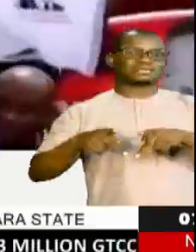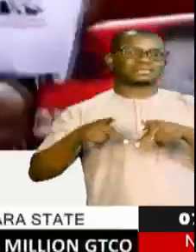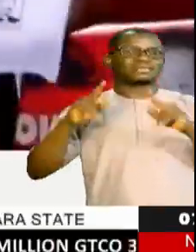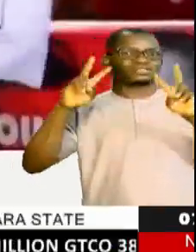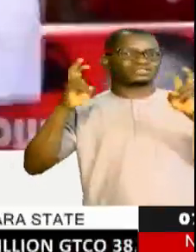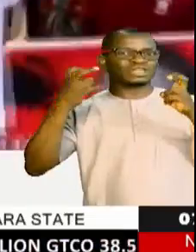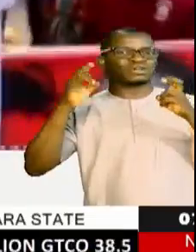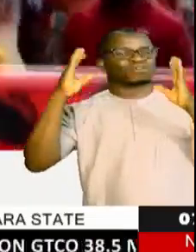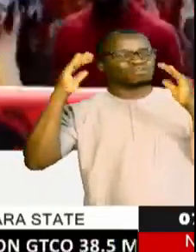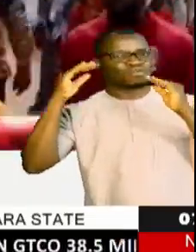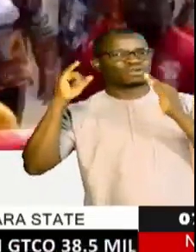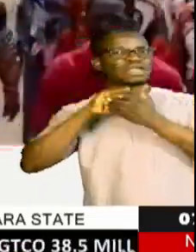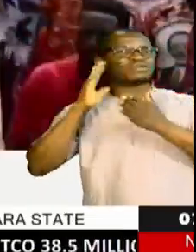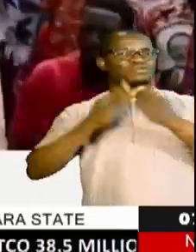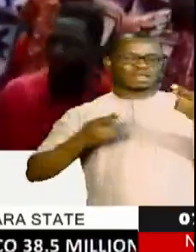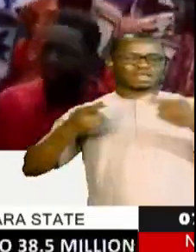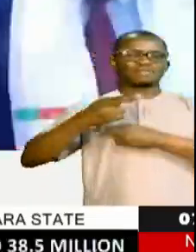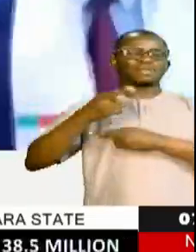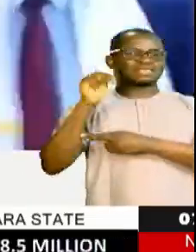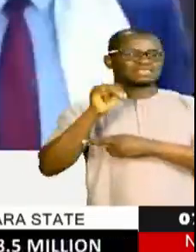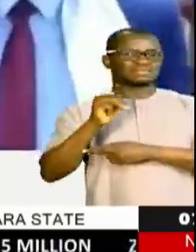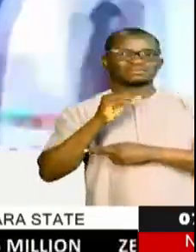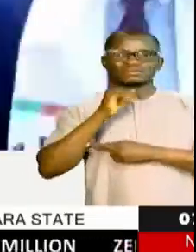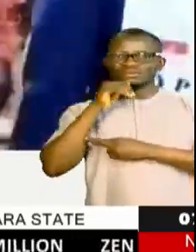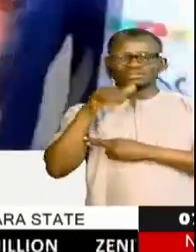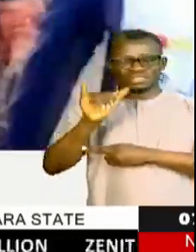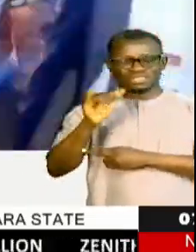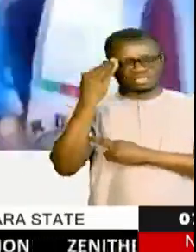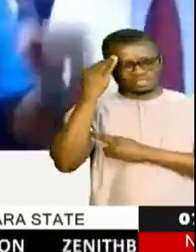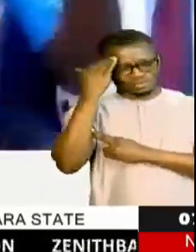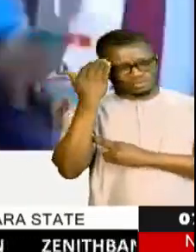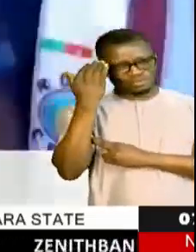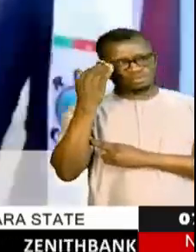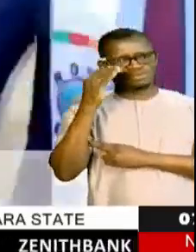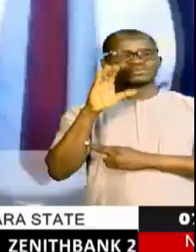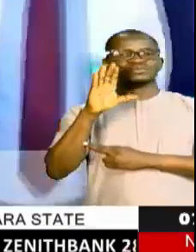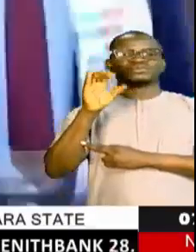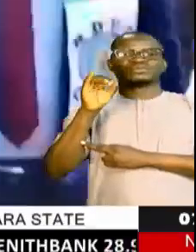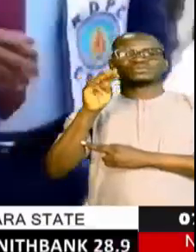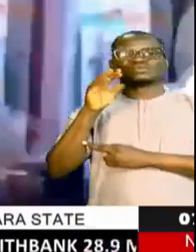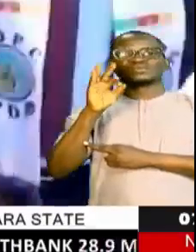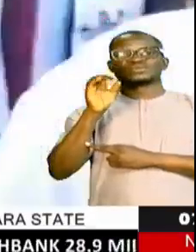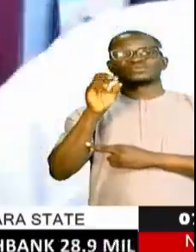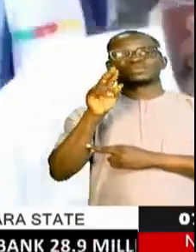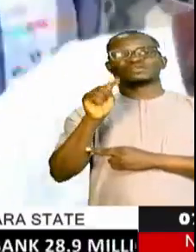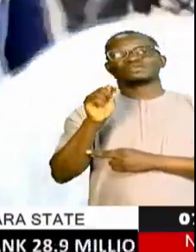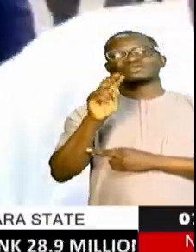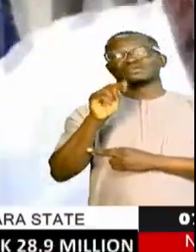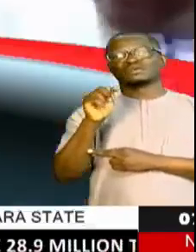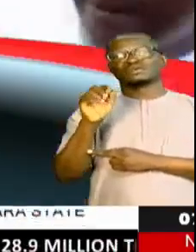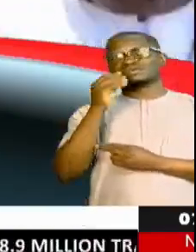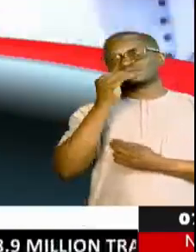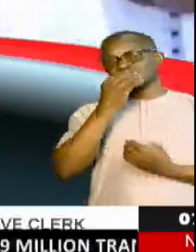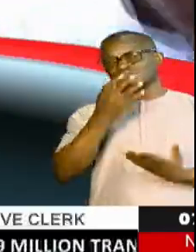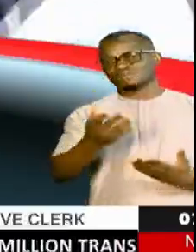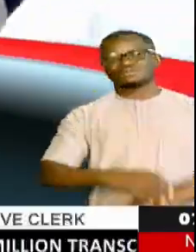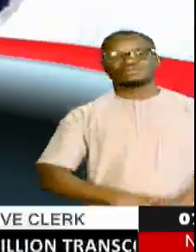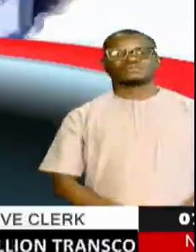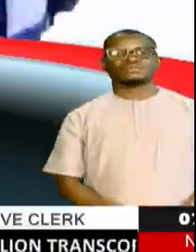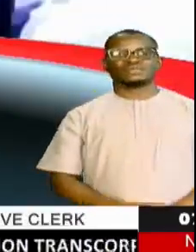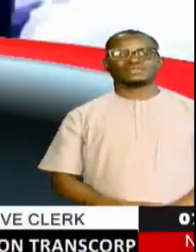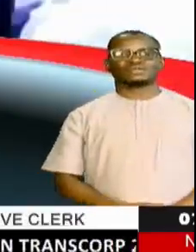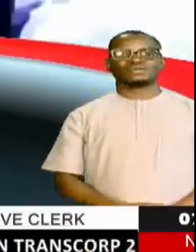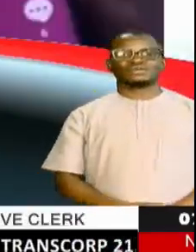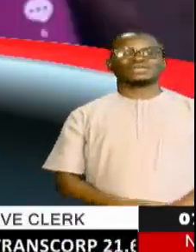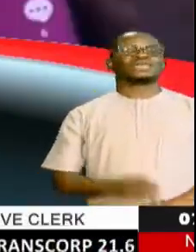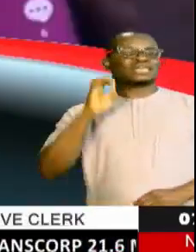will replace him remains a taboo. Comfort, Fashion, NTA News. Comfort